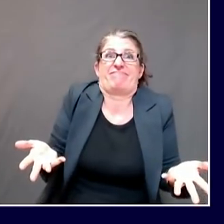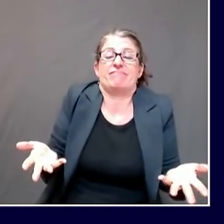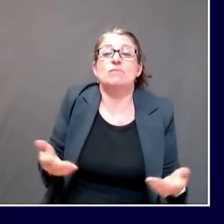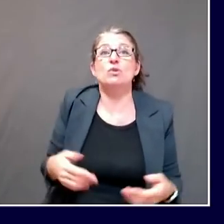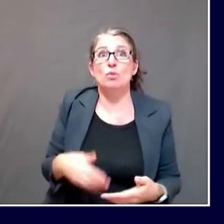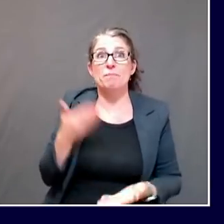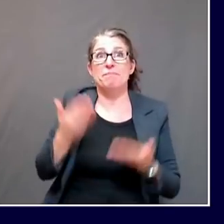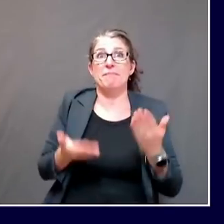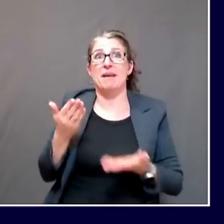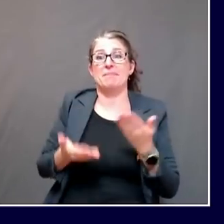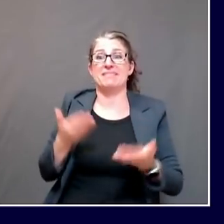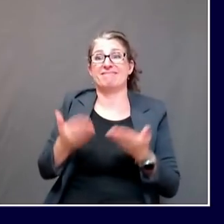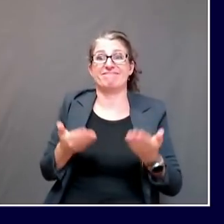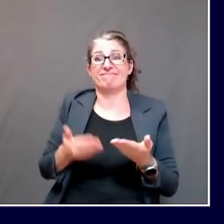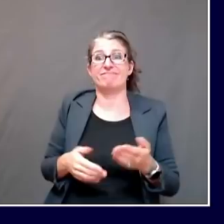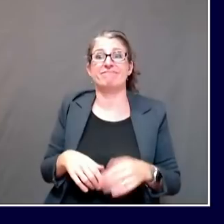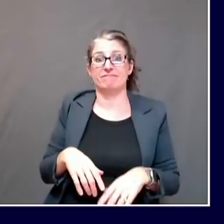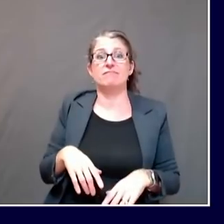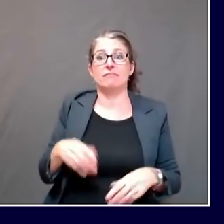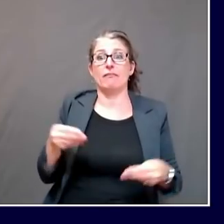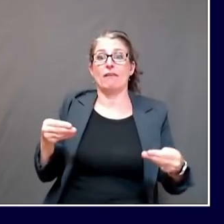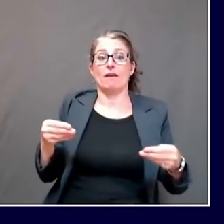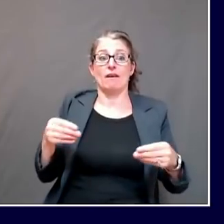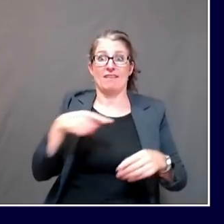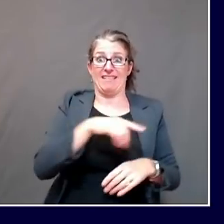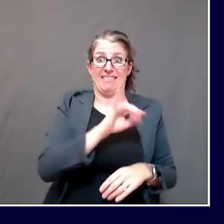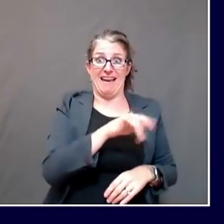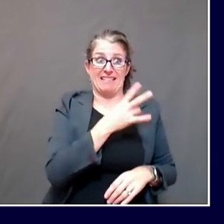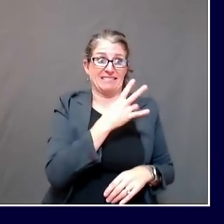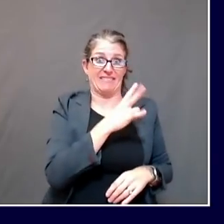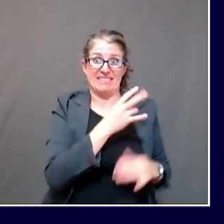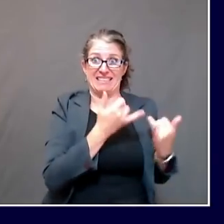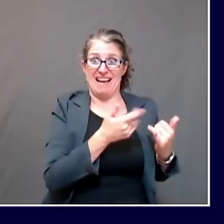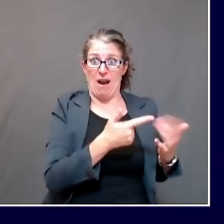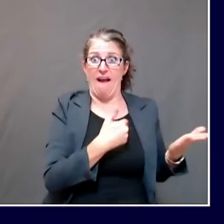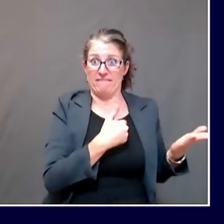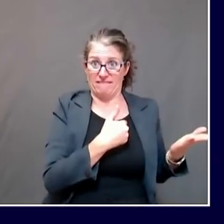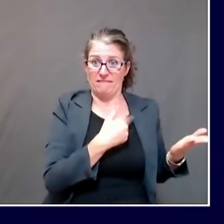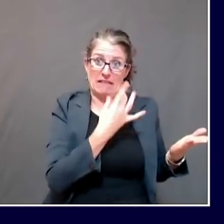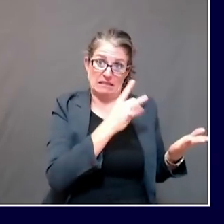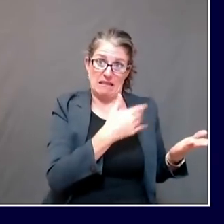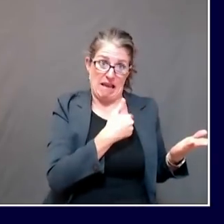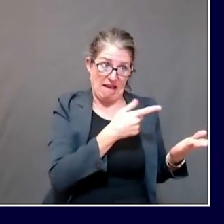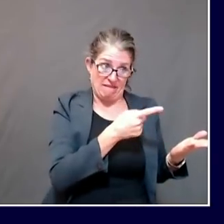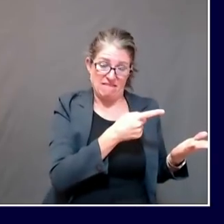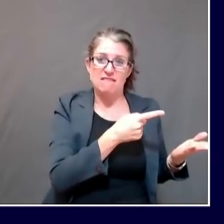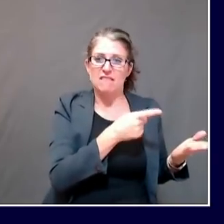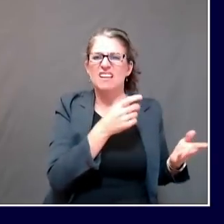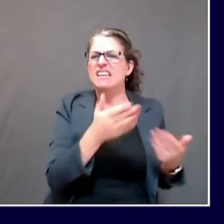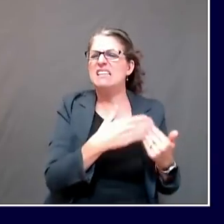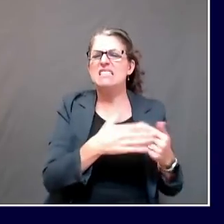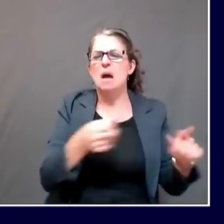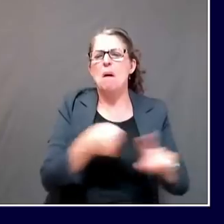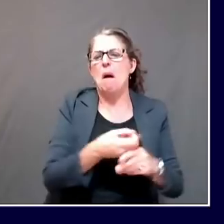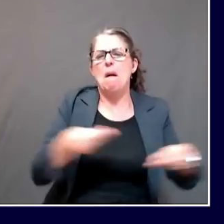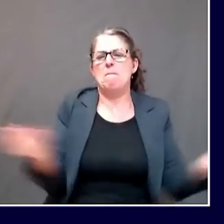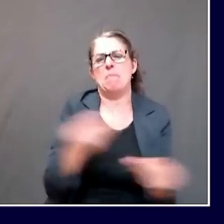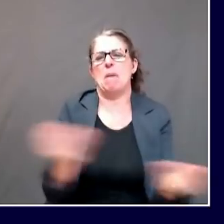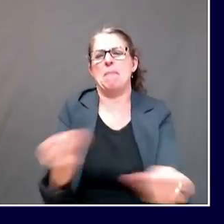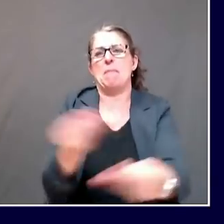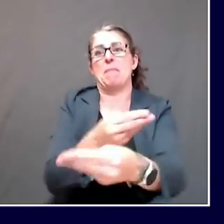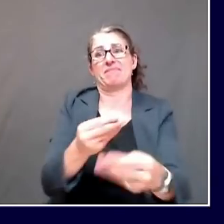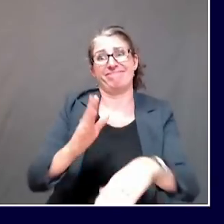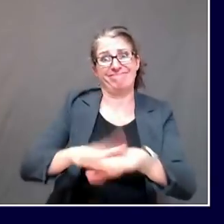as our contact tracers and case investigators are trying to put the pieces of this puzzle together. So I can't make any definitive statements,